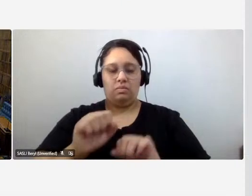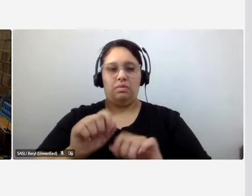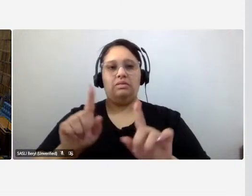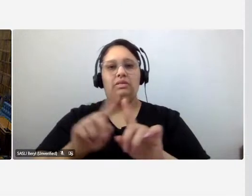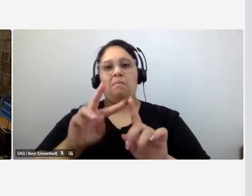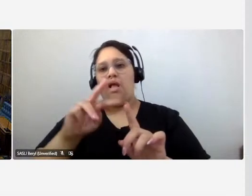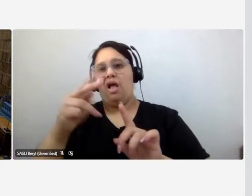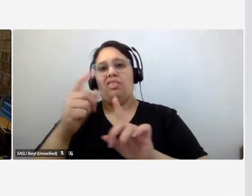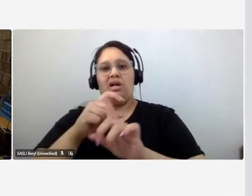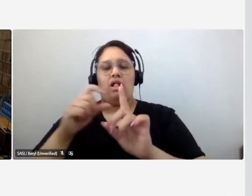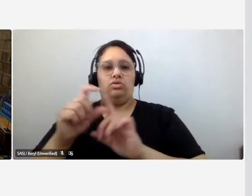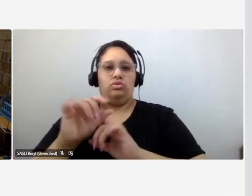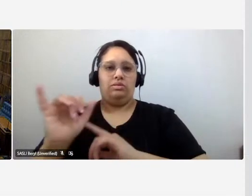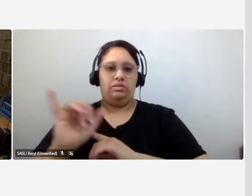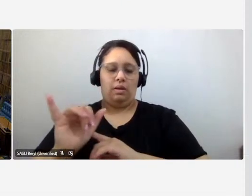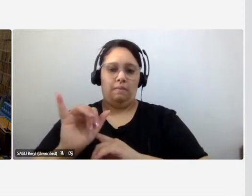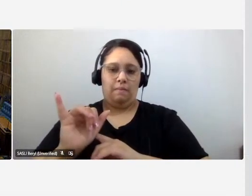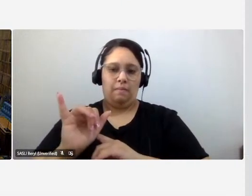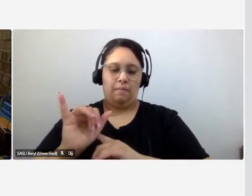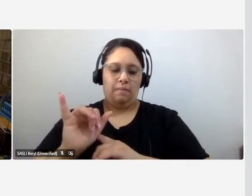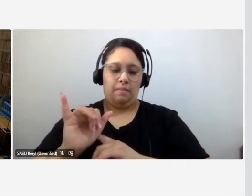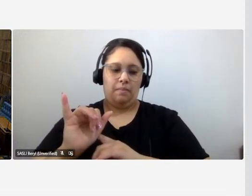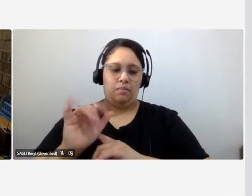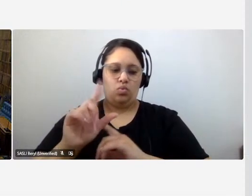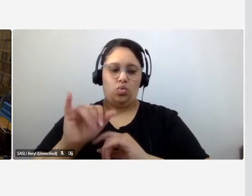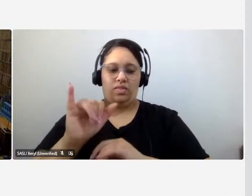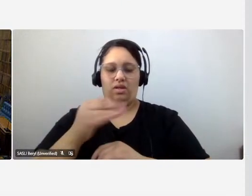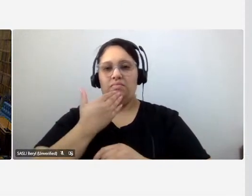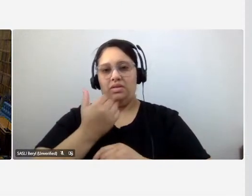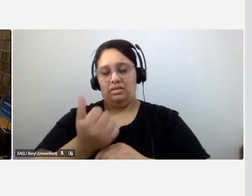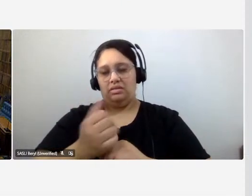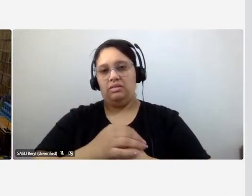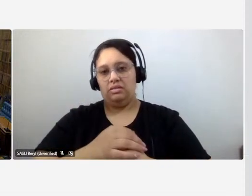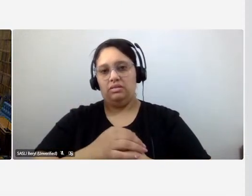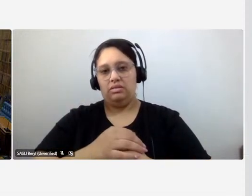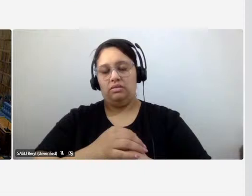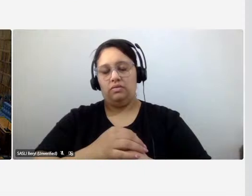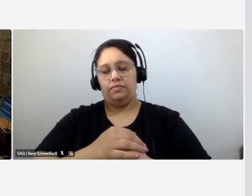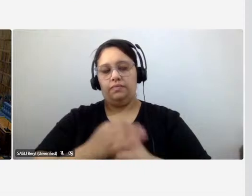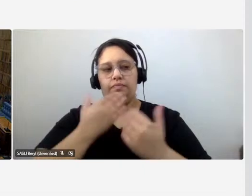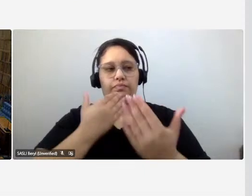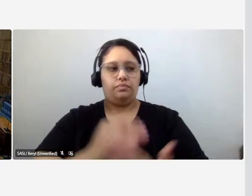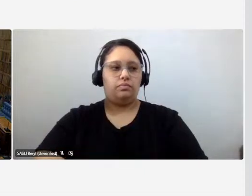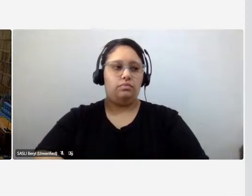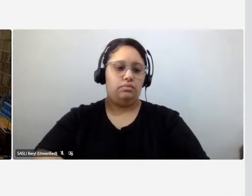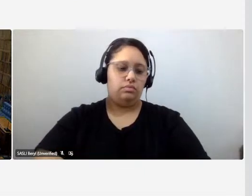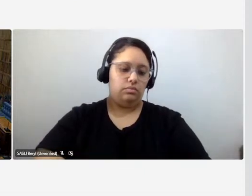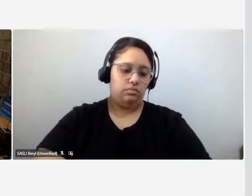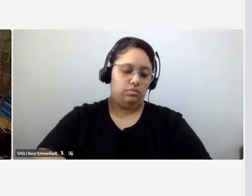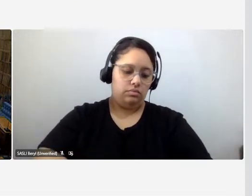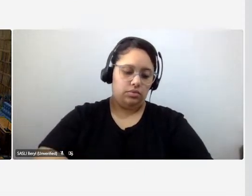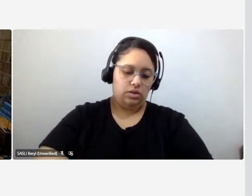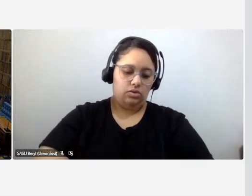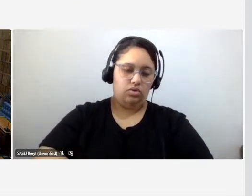other cultures as well. If you can do that, please. Thank you.